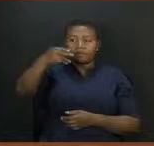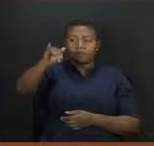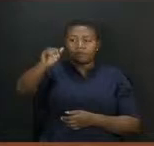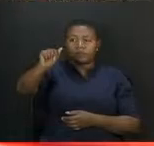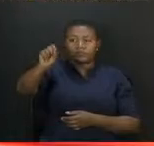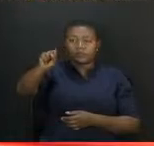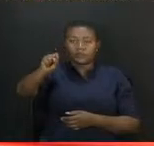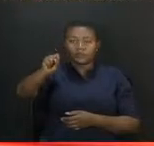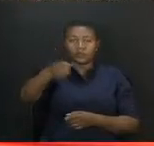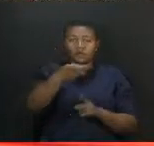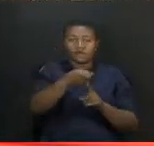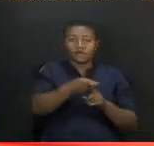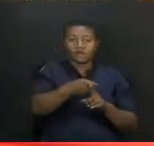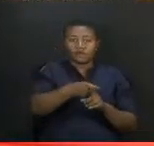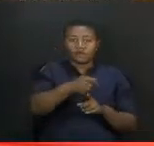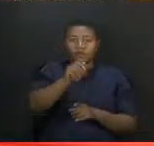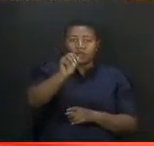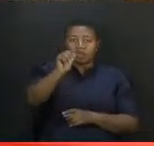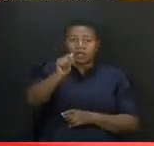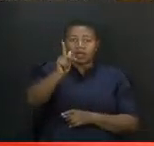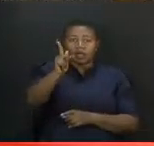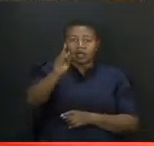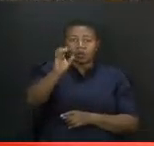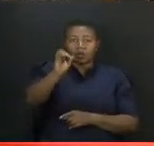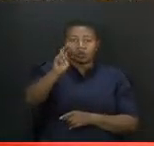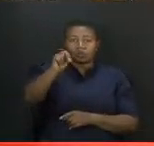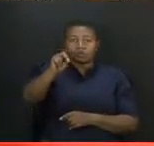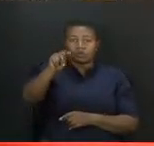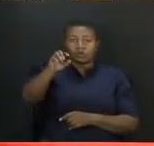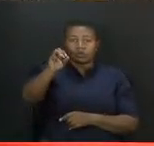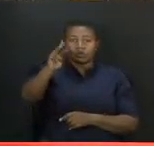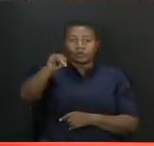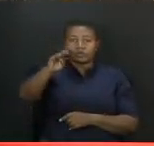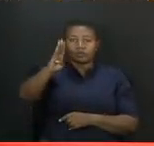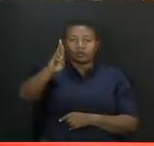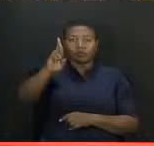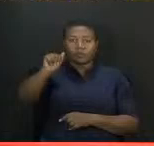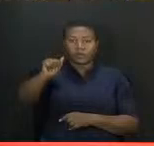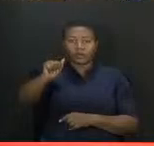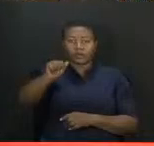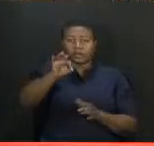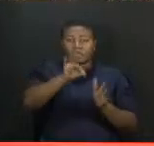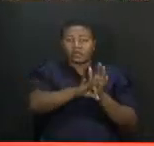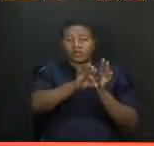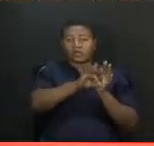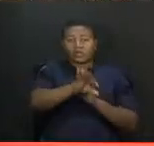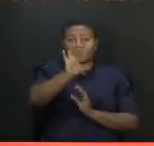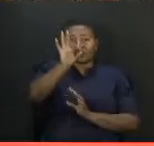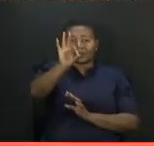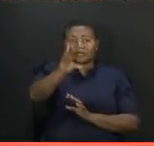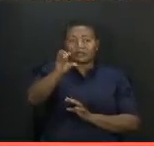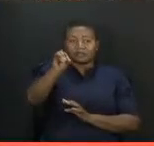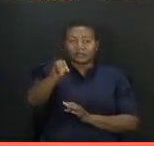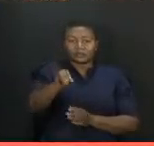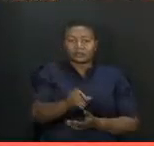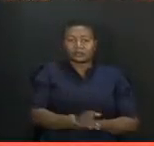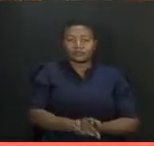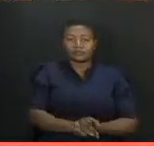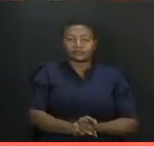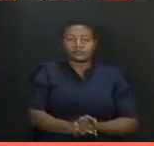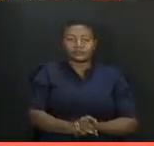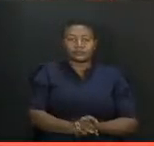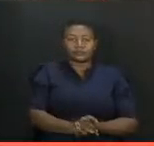Akotombra. They are 90 in number. And